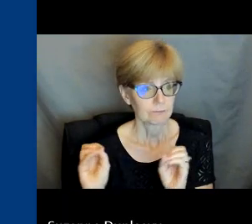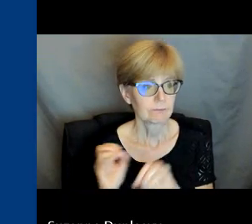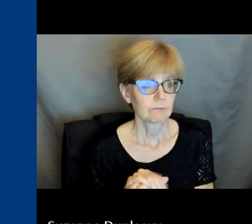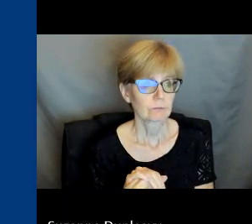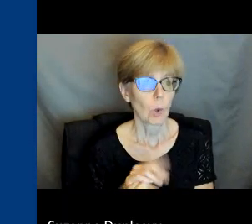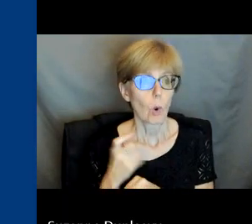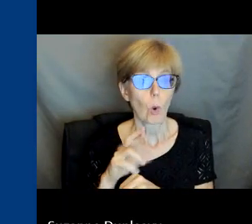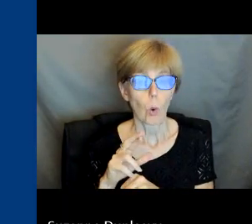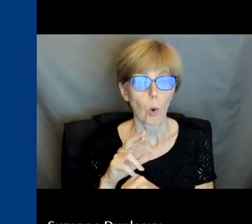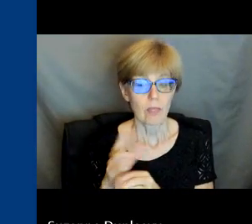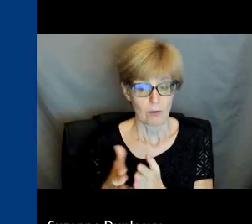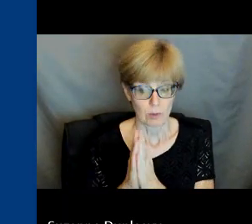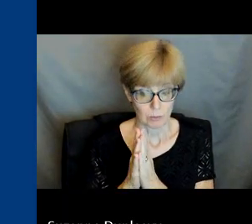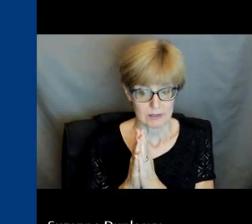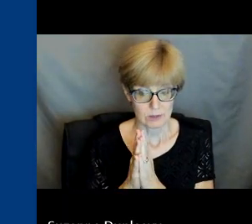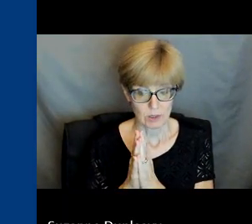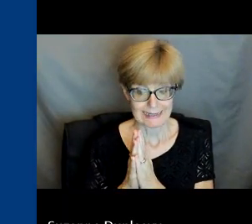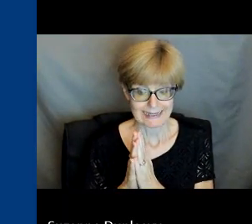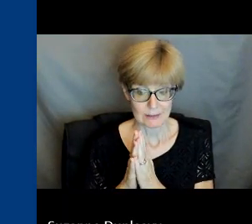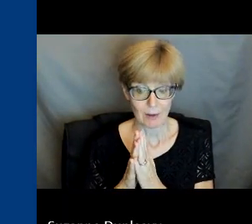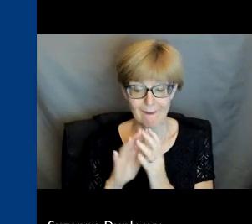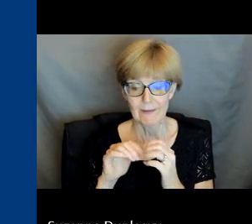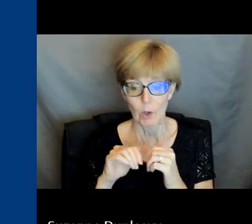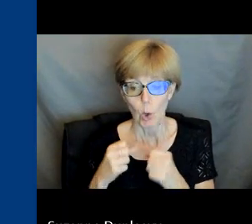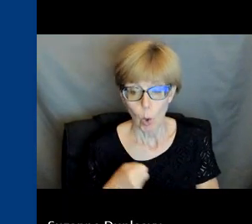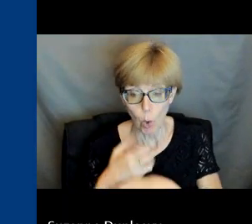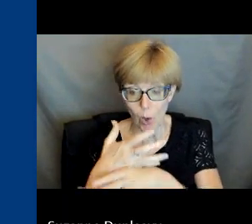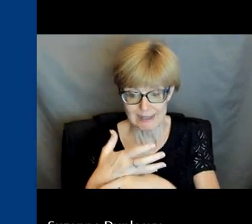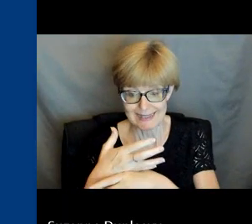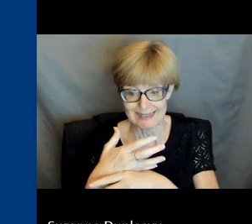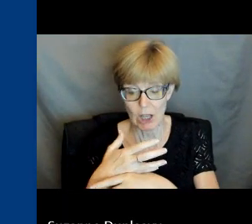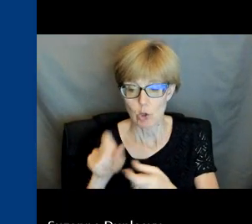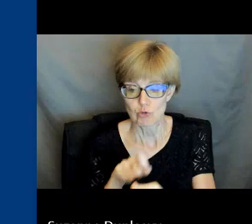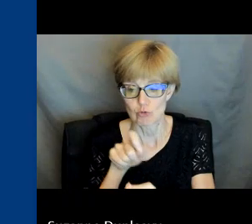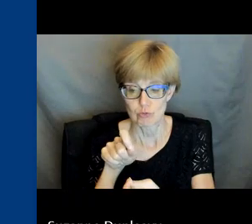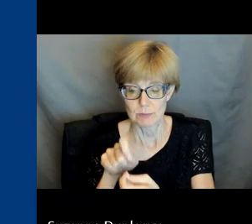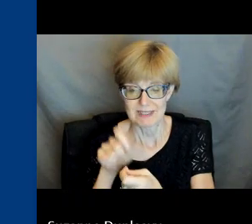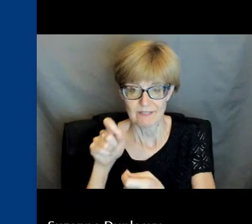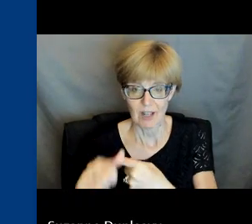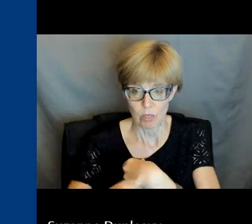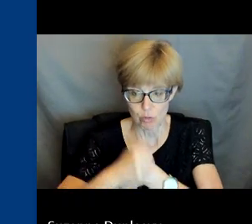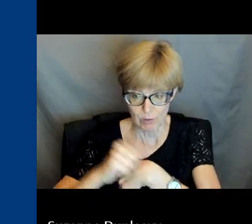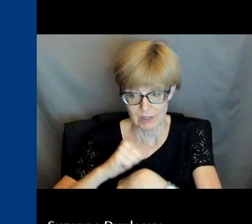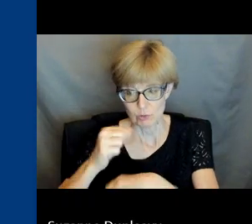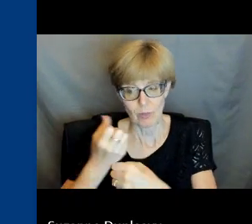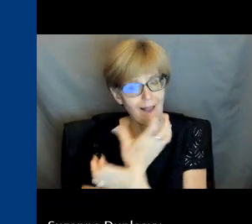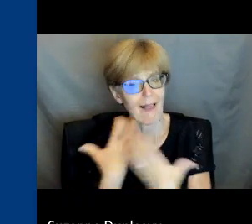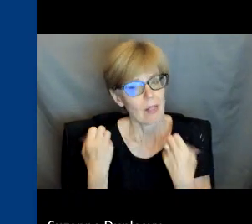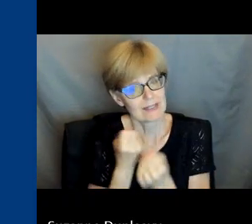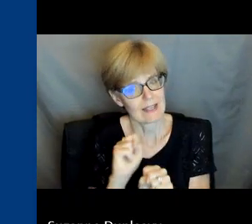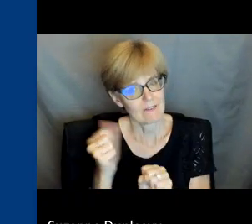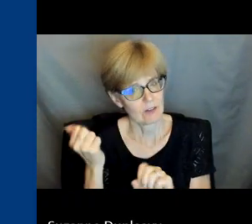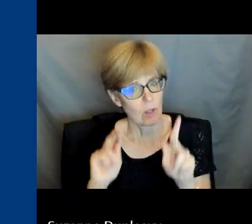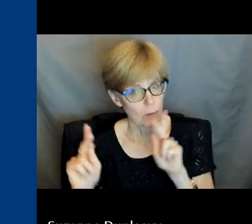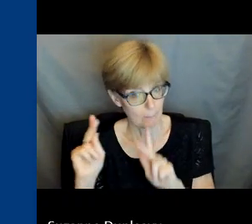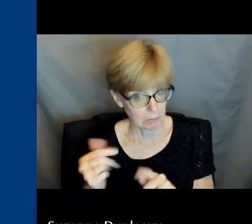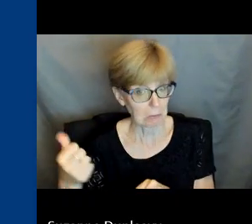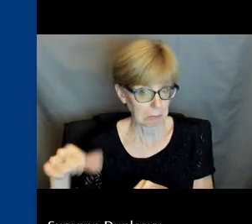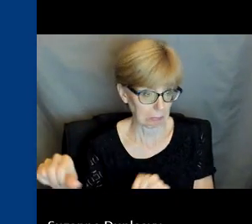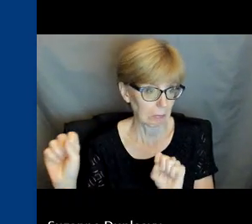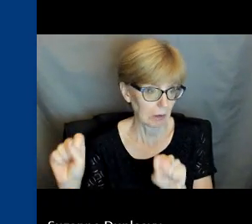pose a direct threat to the health and safety of others, that could be denied as well. If the request would cause substantial physical damage